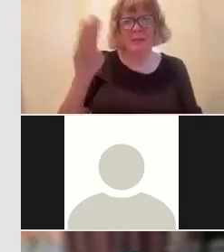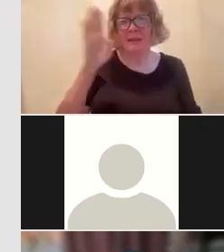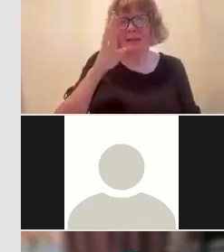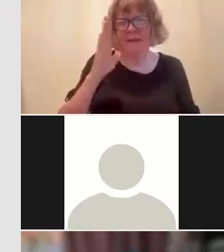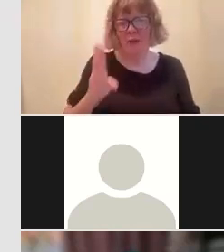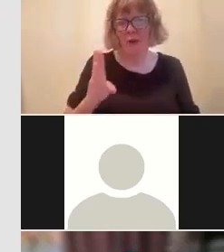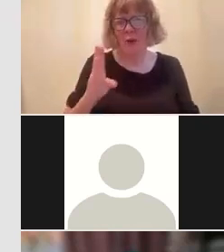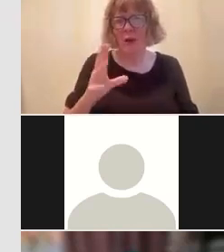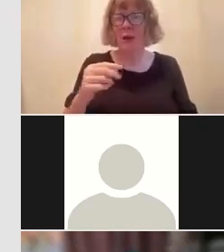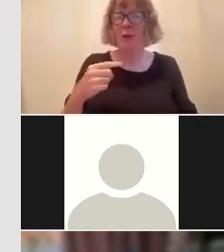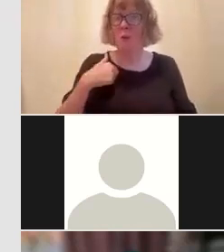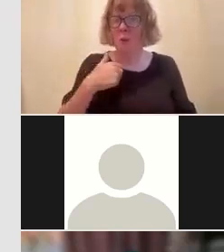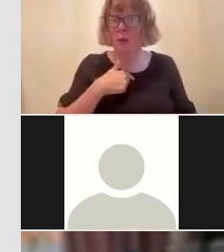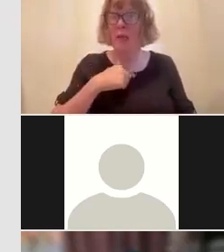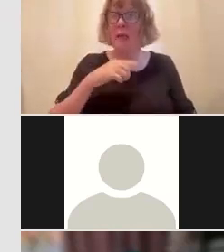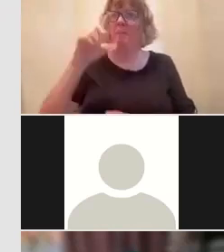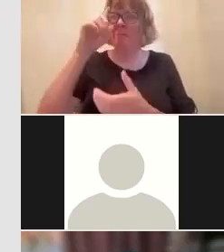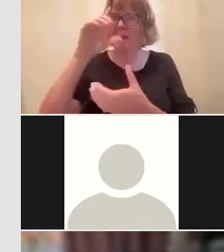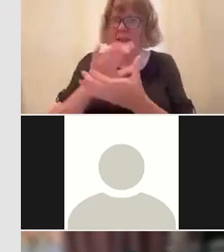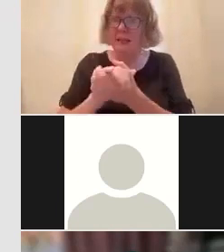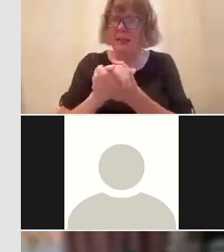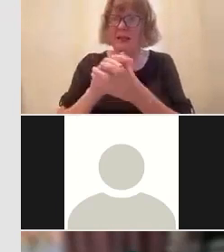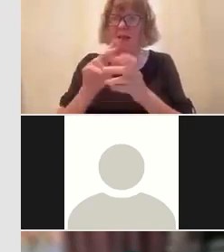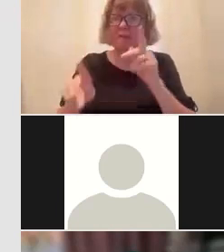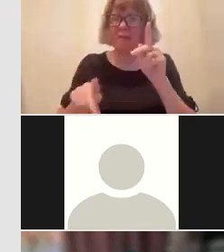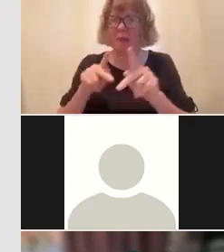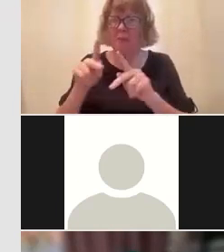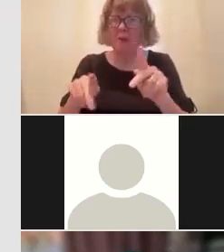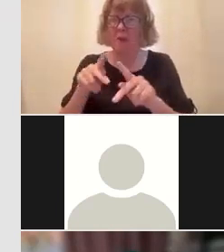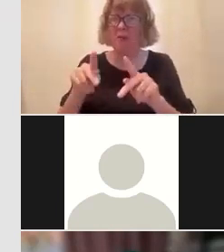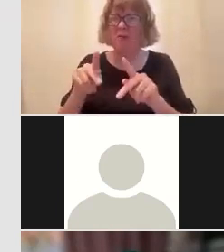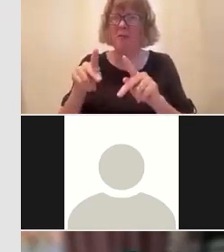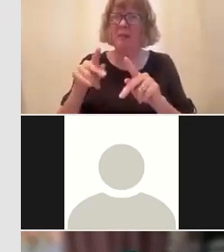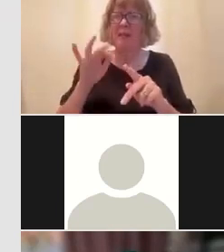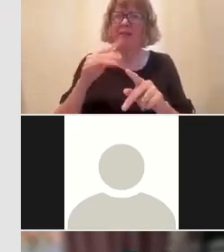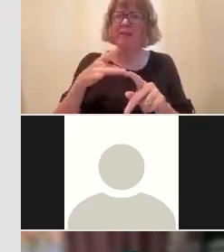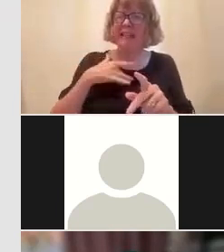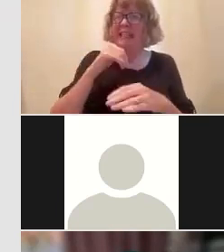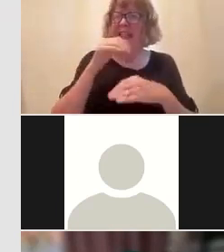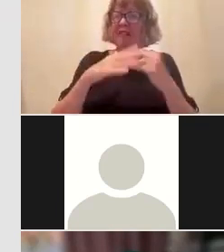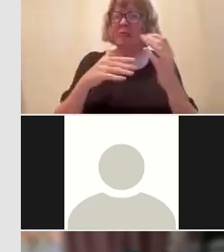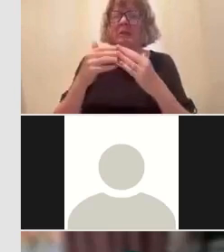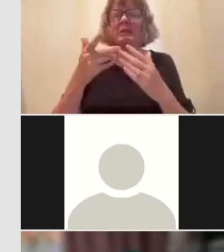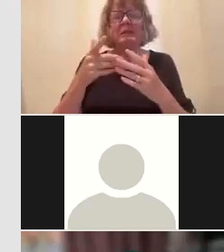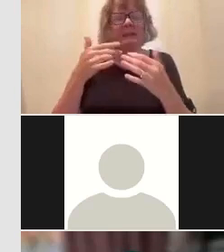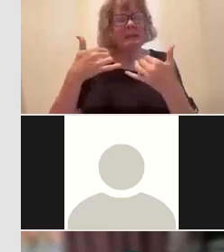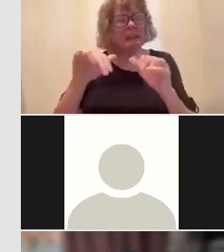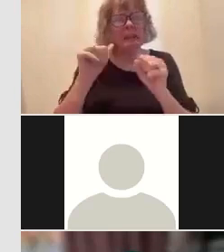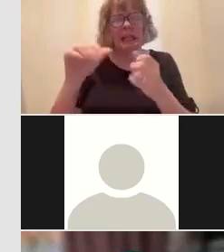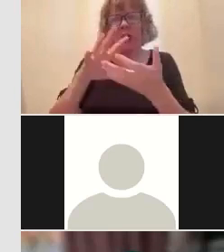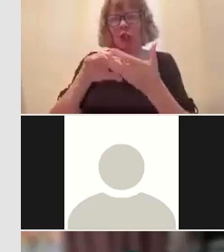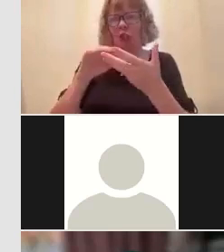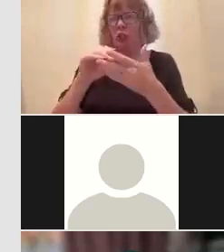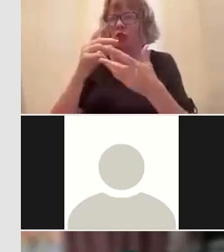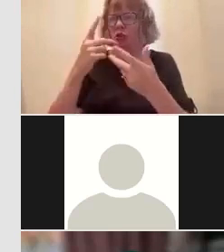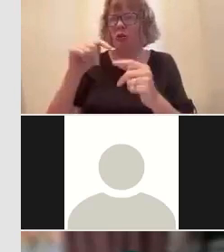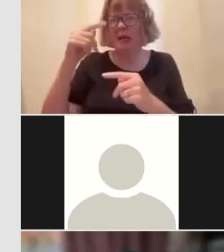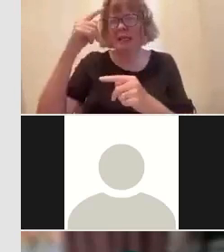people. Being uncomfortable is when learning happens. Try to stay in a growth mindset.